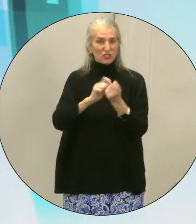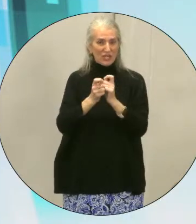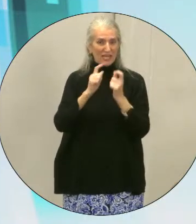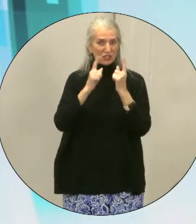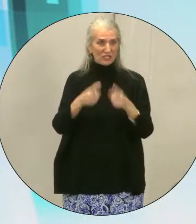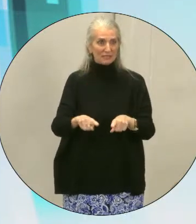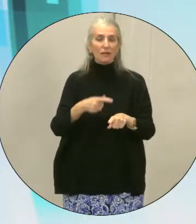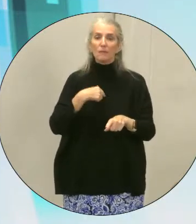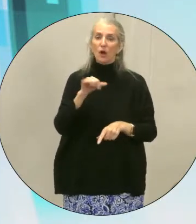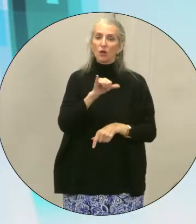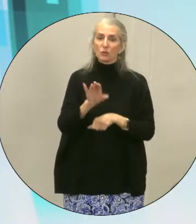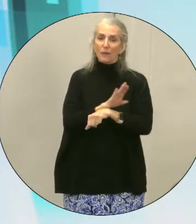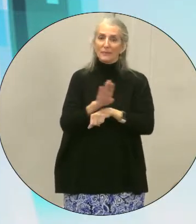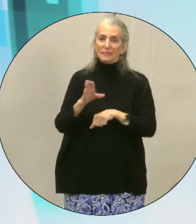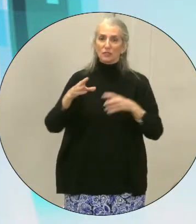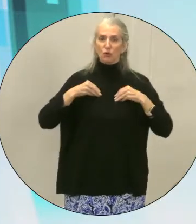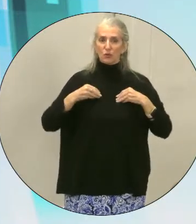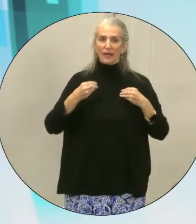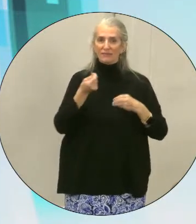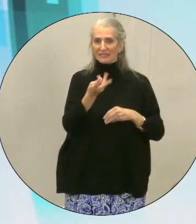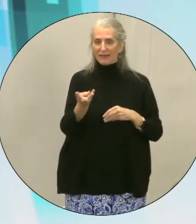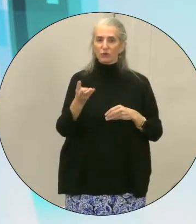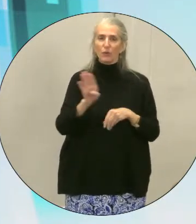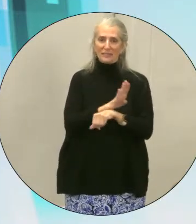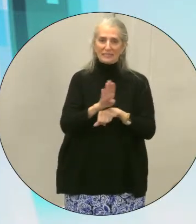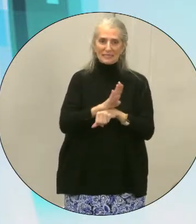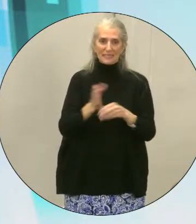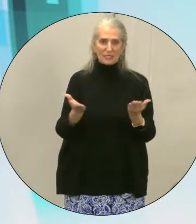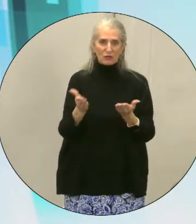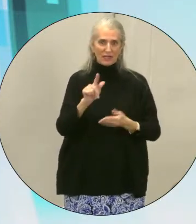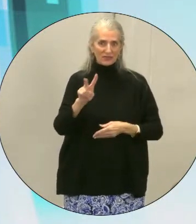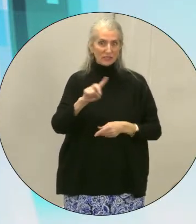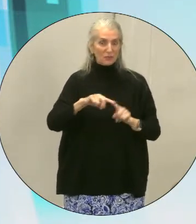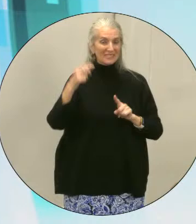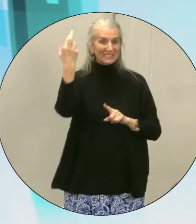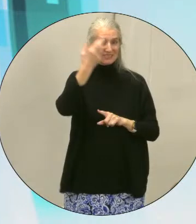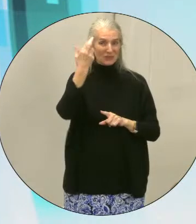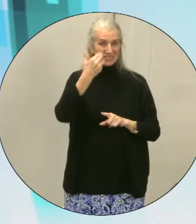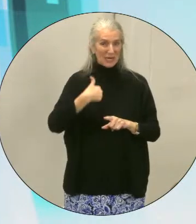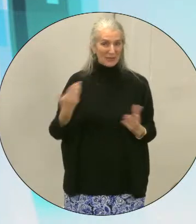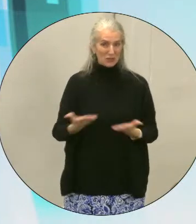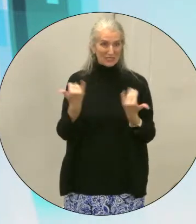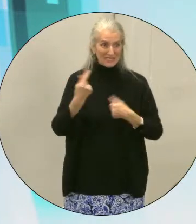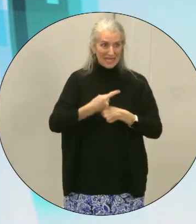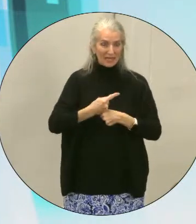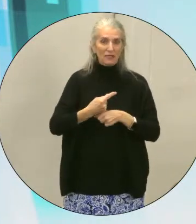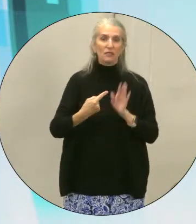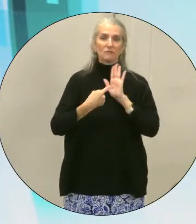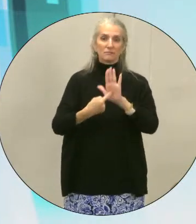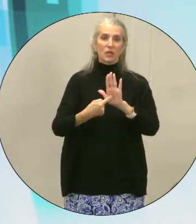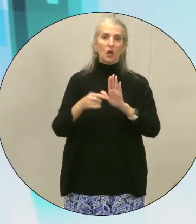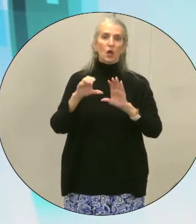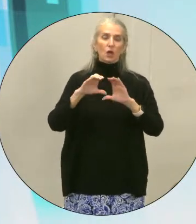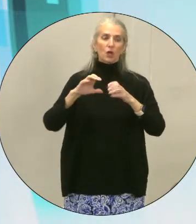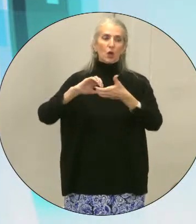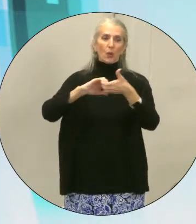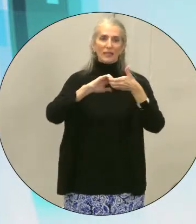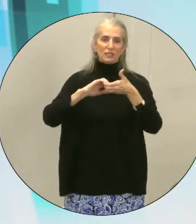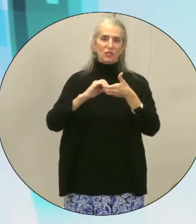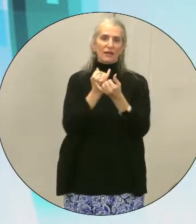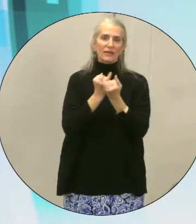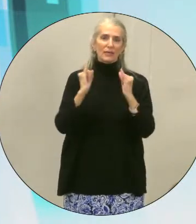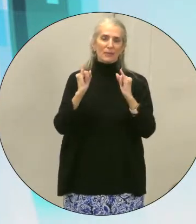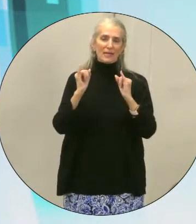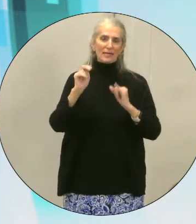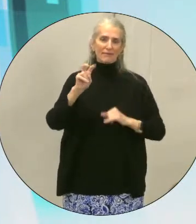also a business owner. I own several businesses here in Las Vegas. But today, the reason I'm here today on behalf of the Coalition of Independent Nevadans.